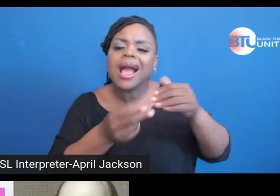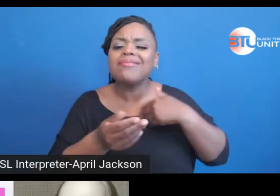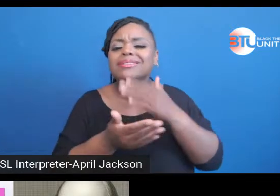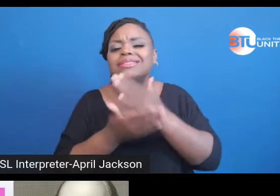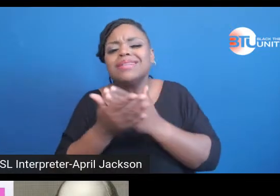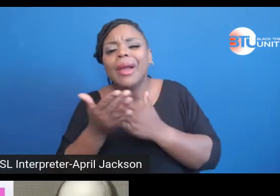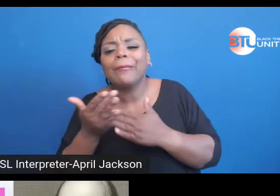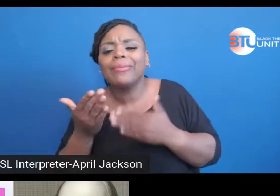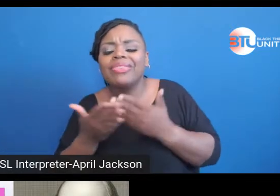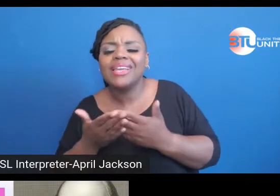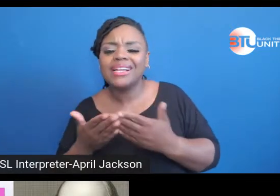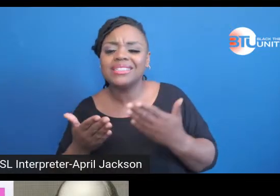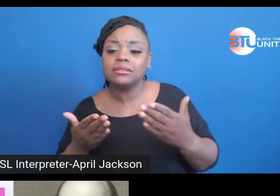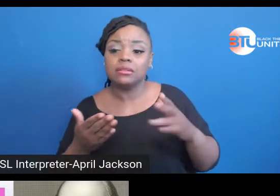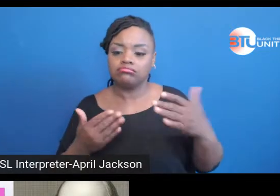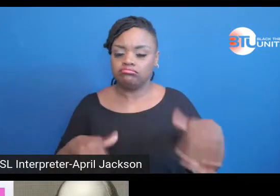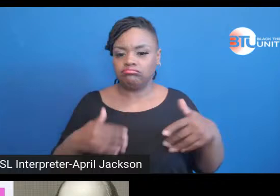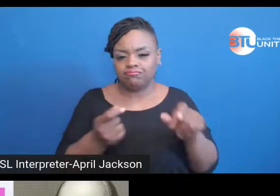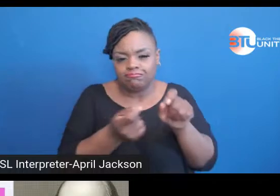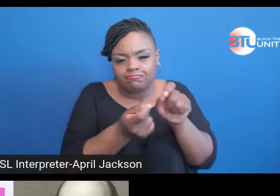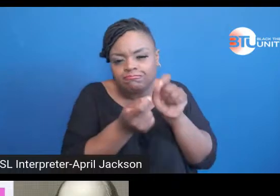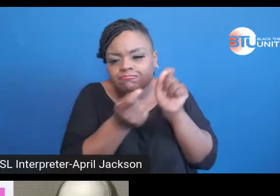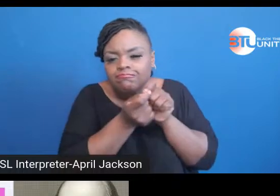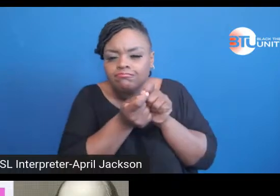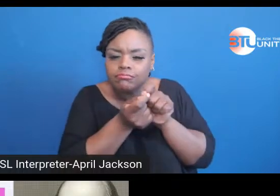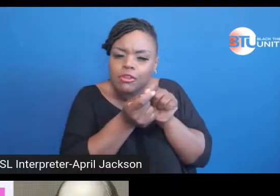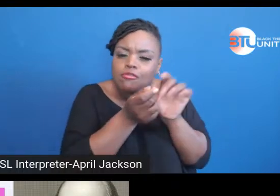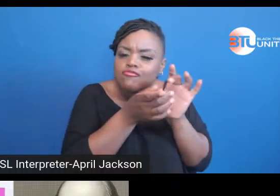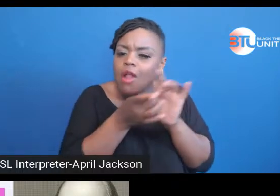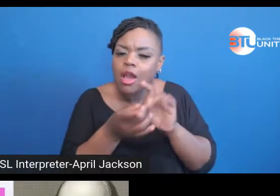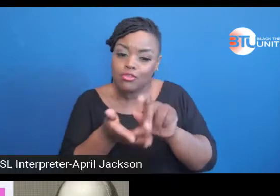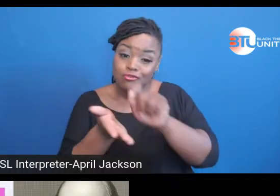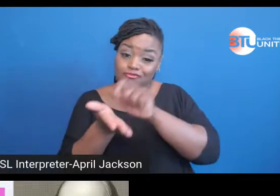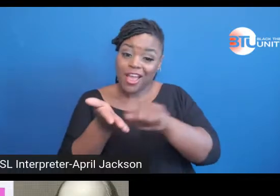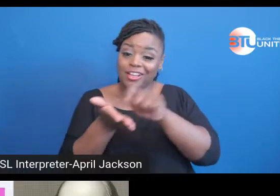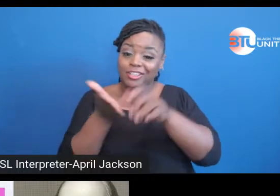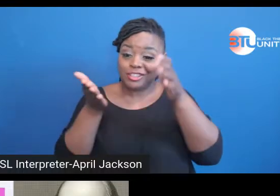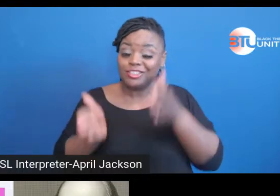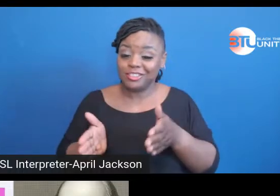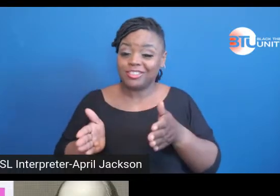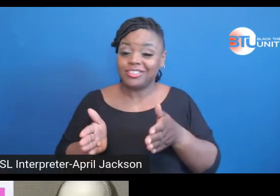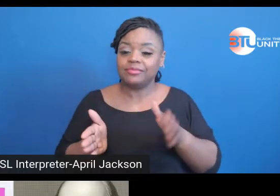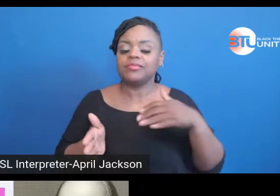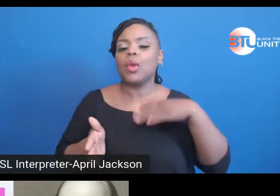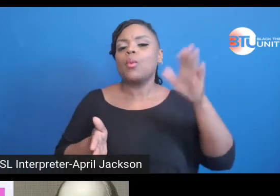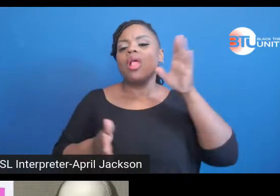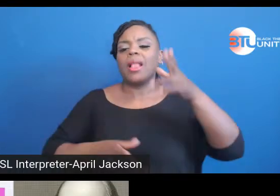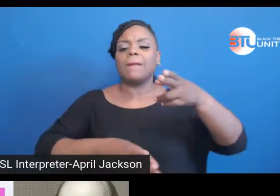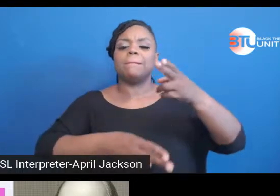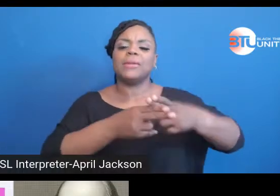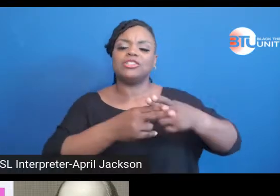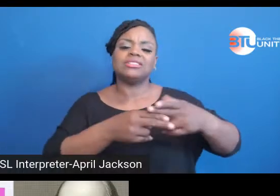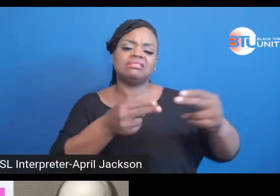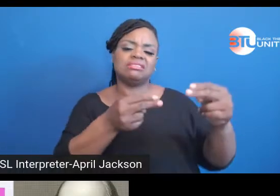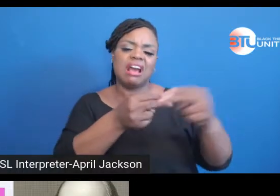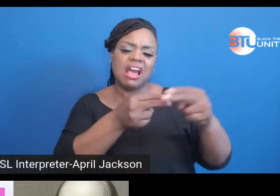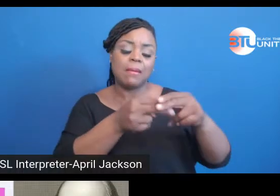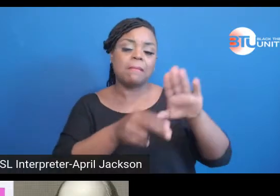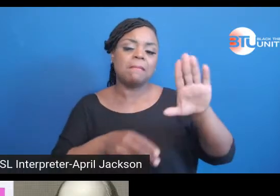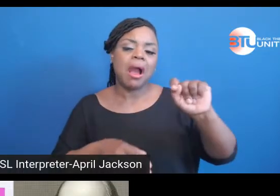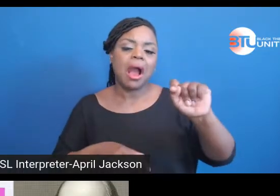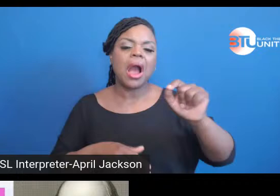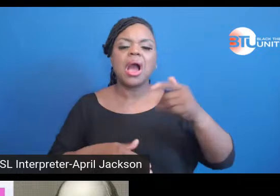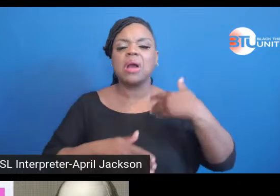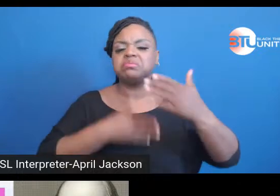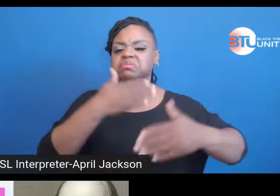very specific to writers that I'll go through. I'll just mention the slides as we go through them, and then we'll just